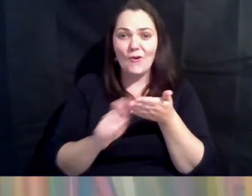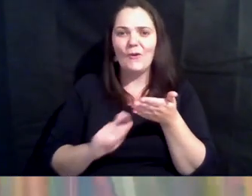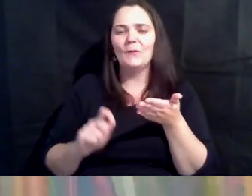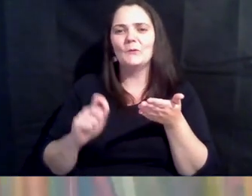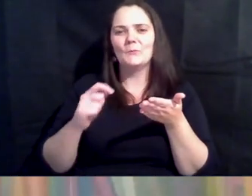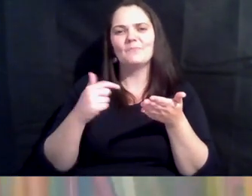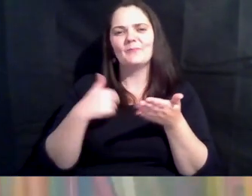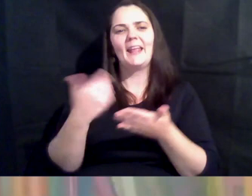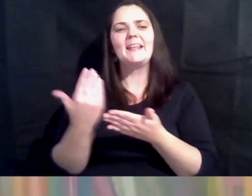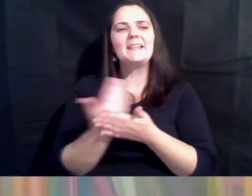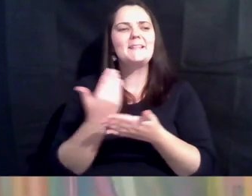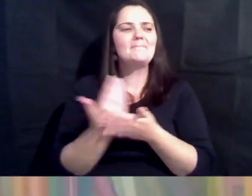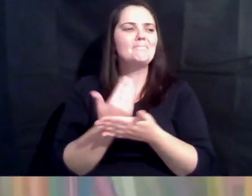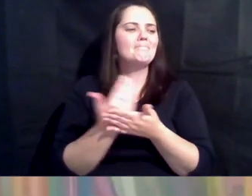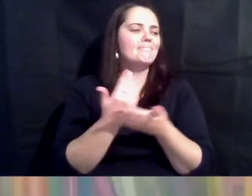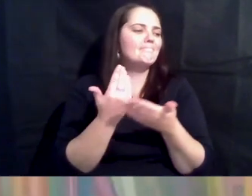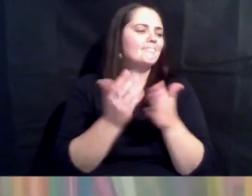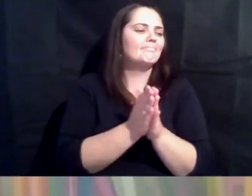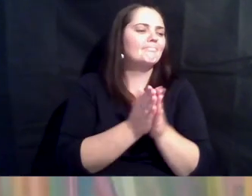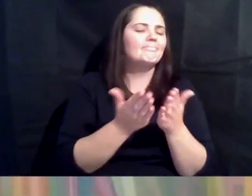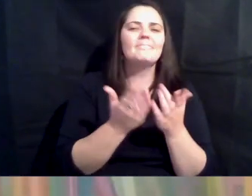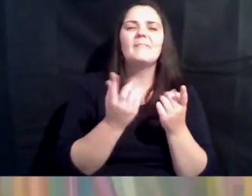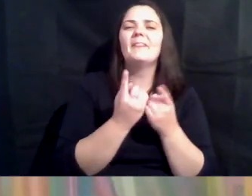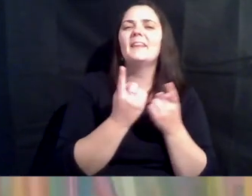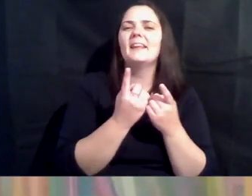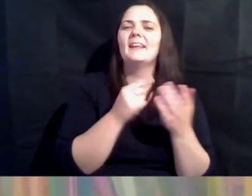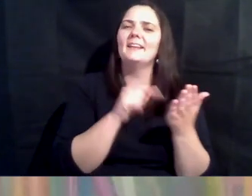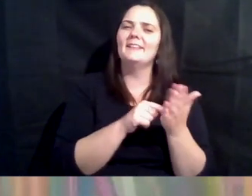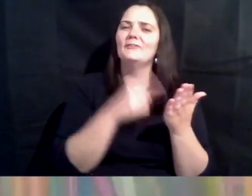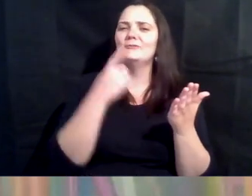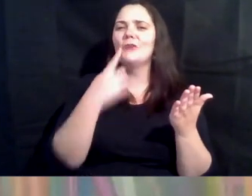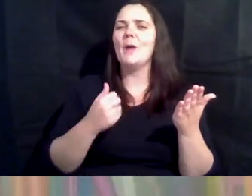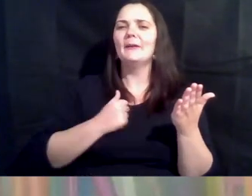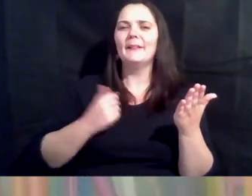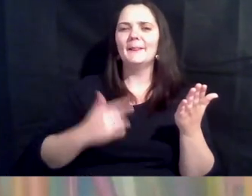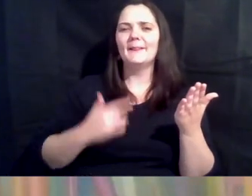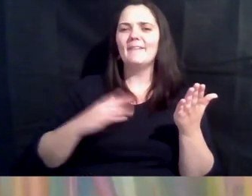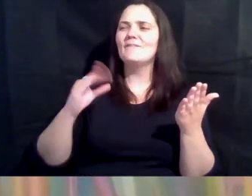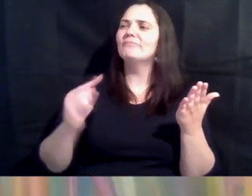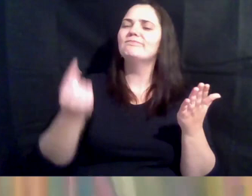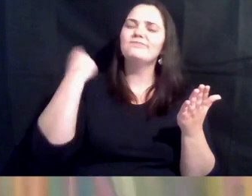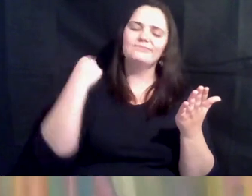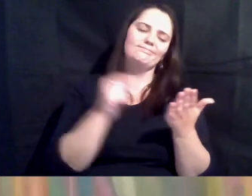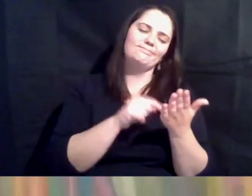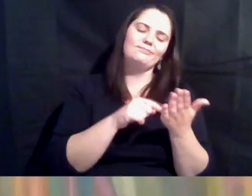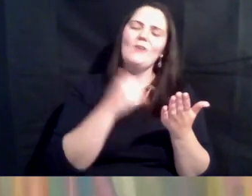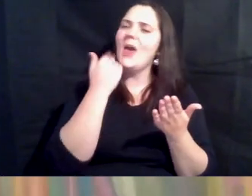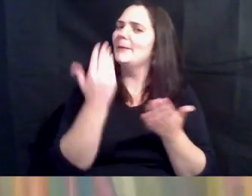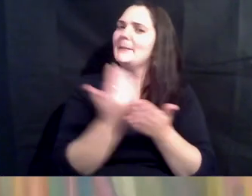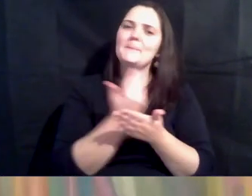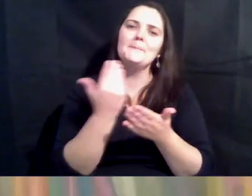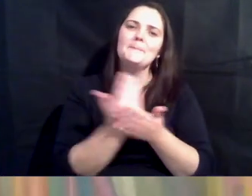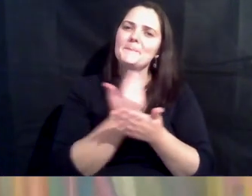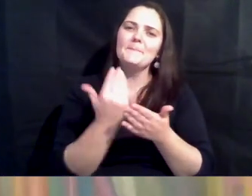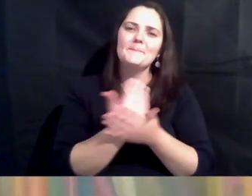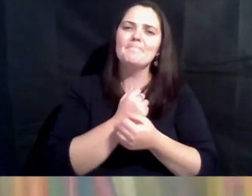has reflections of my life has been something that I've always loved to do. And I've always found it kind of